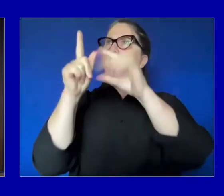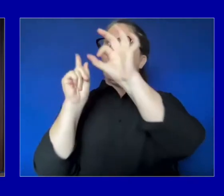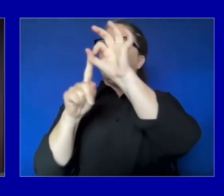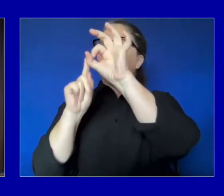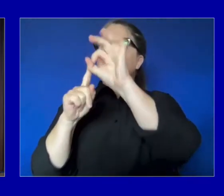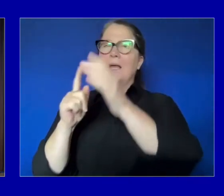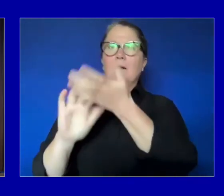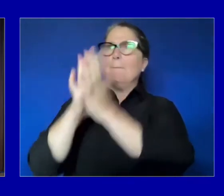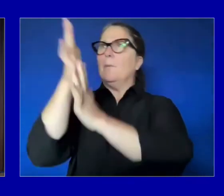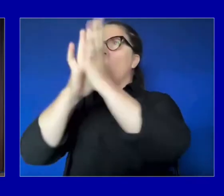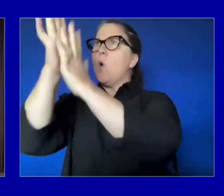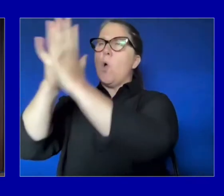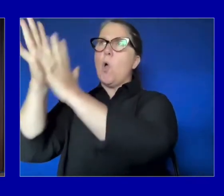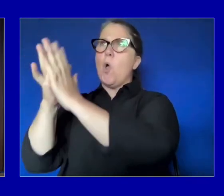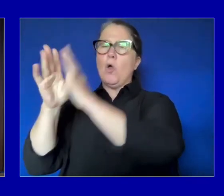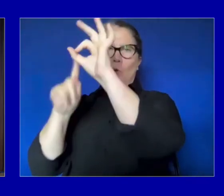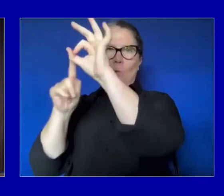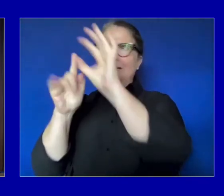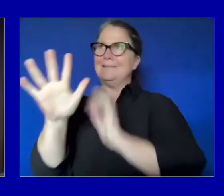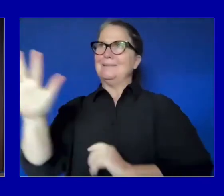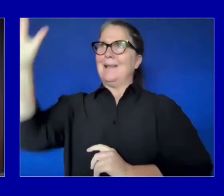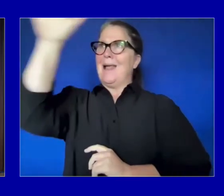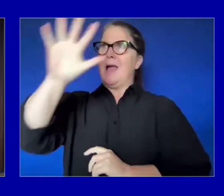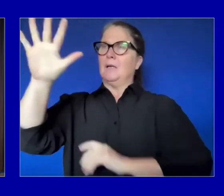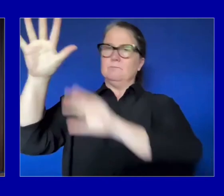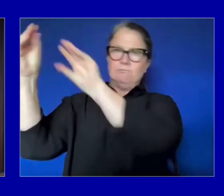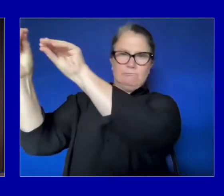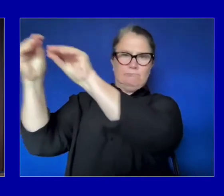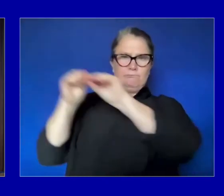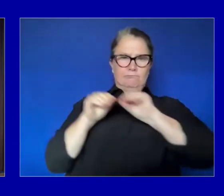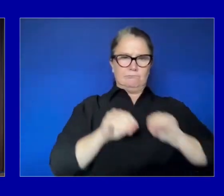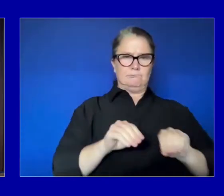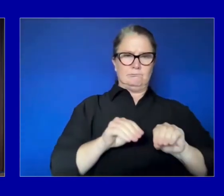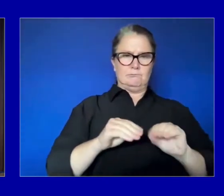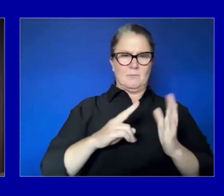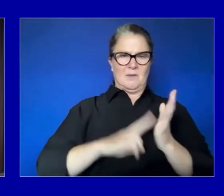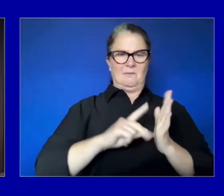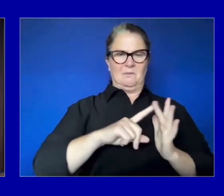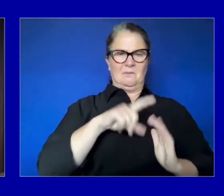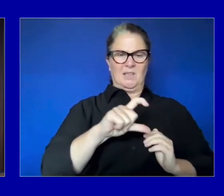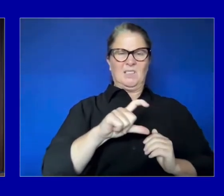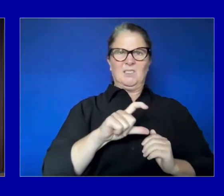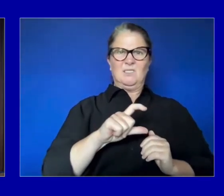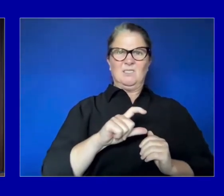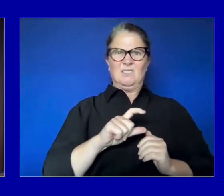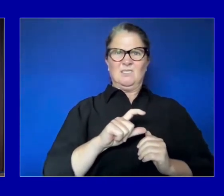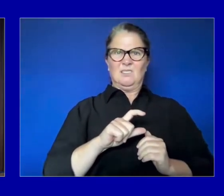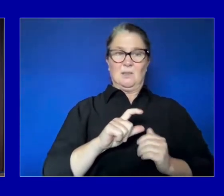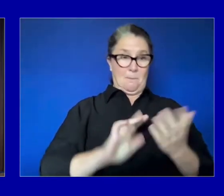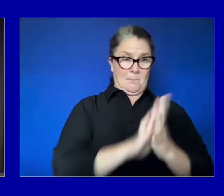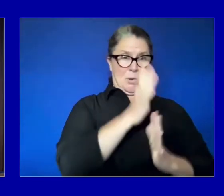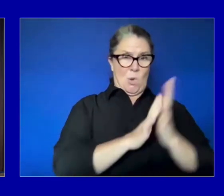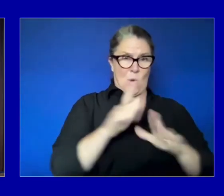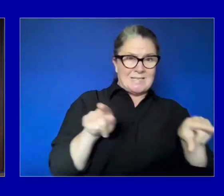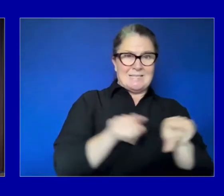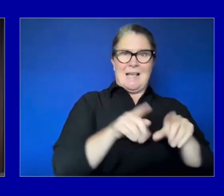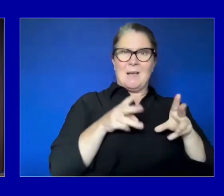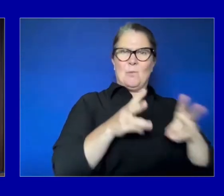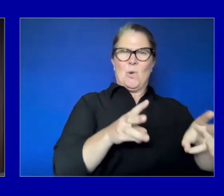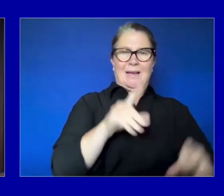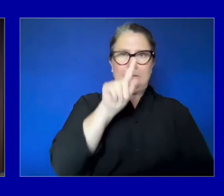right for our country. There were parts of our country that were probably hardly ever burnt. Um, and